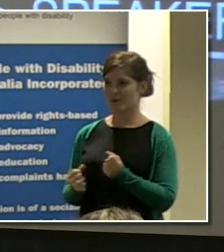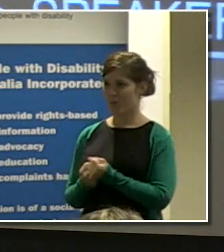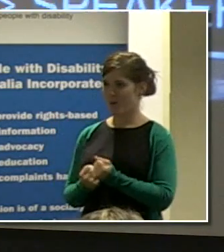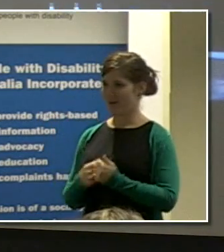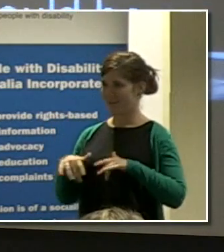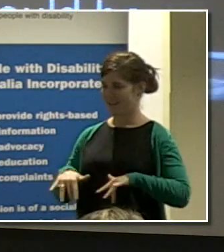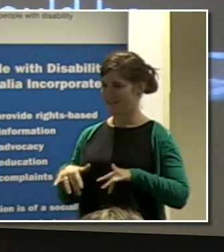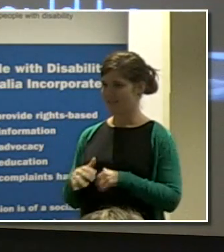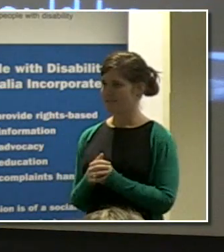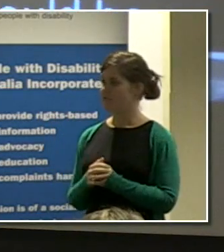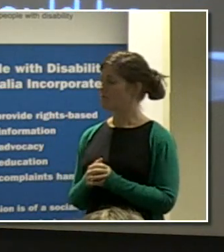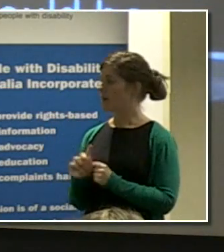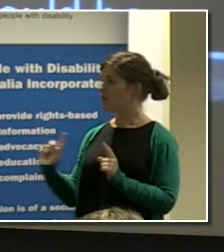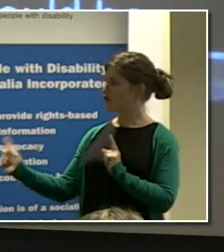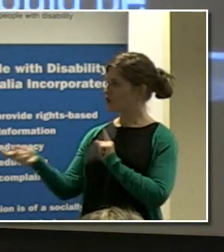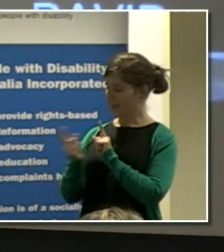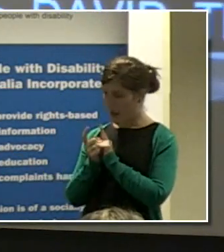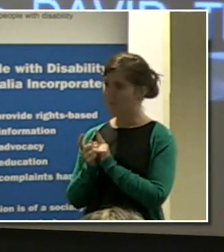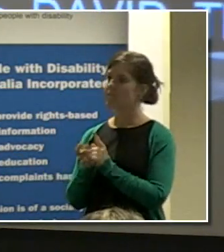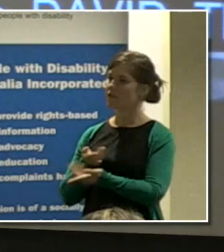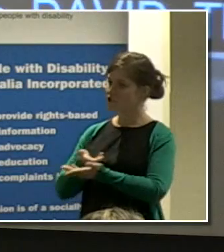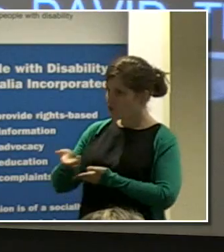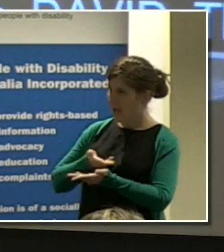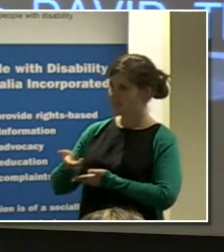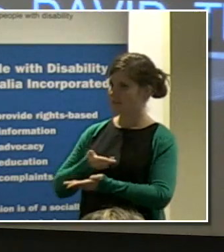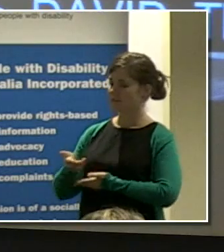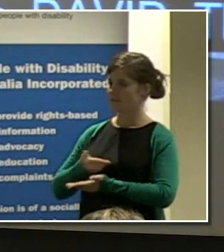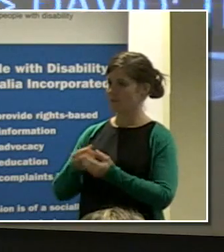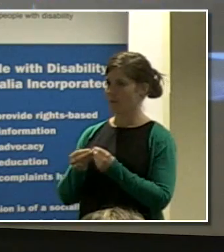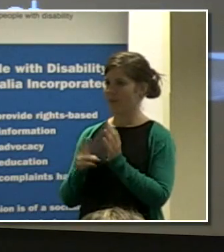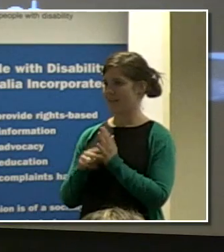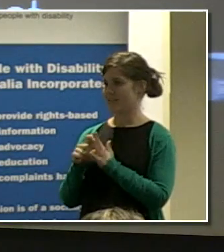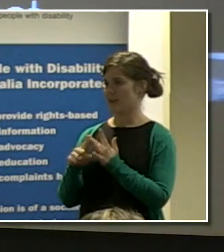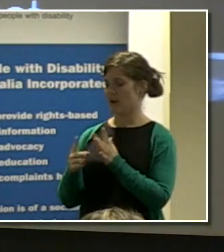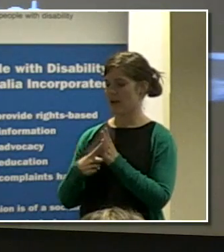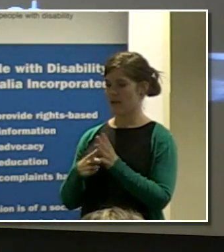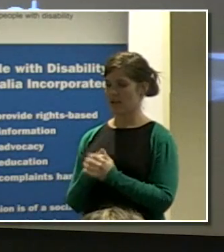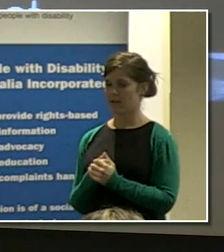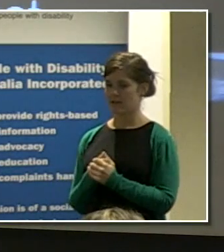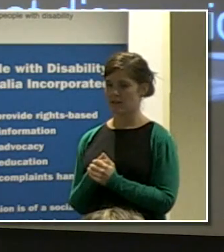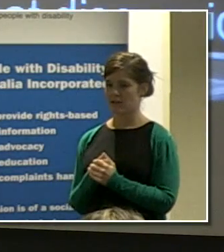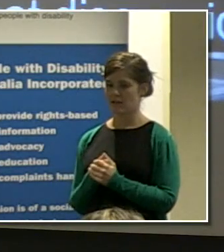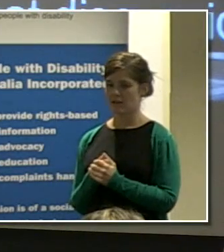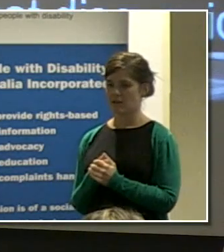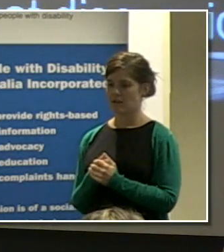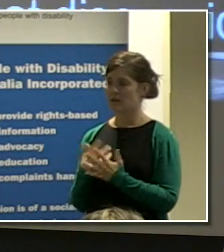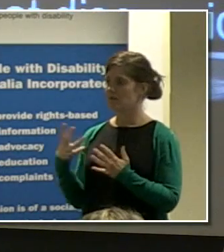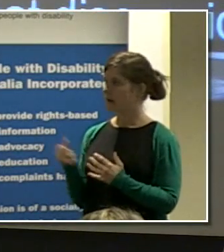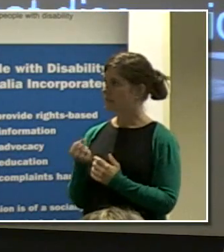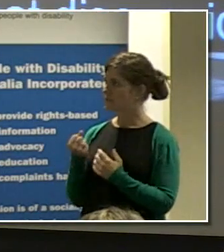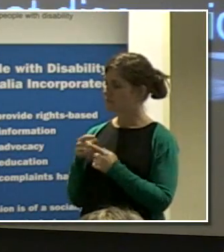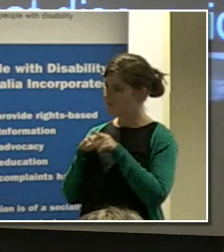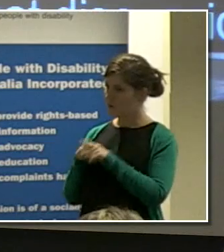then you know, come in and have that discussion. It is not diagnostic